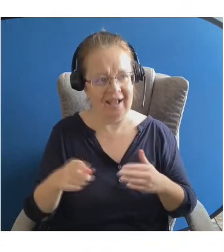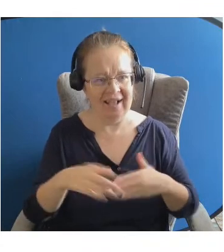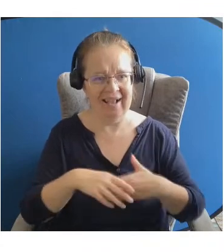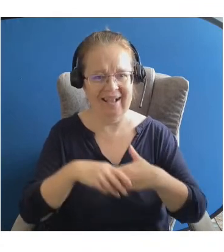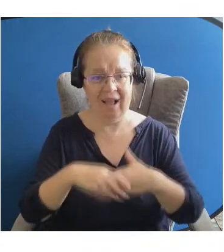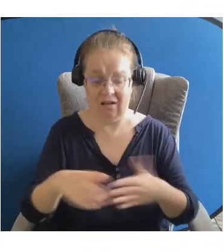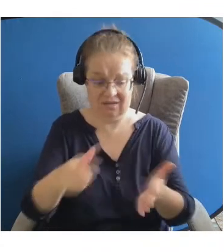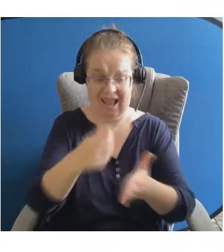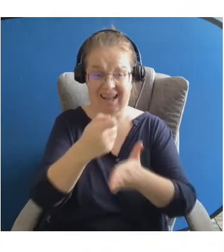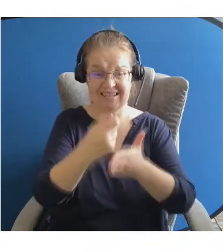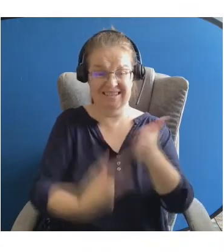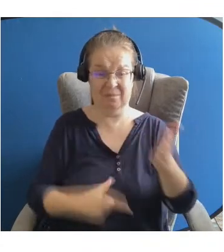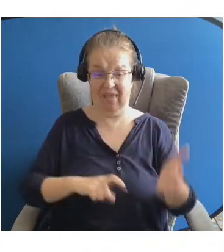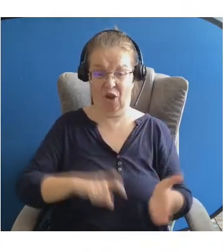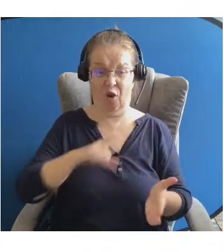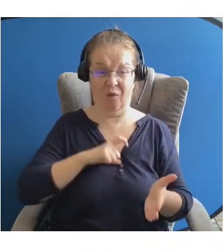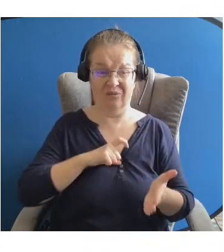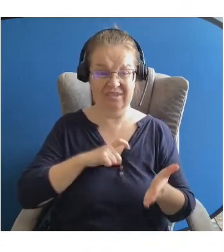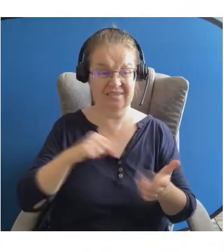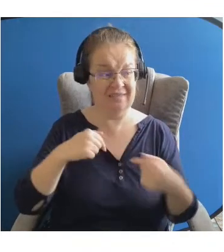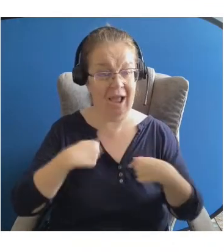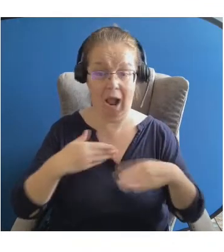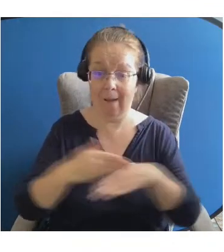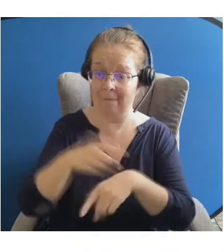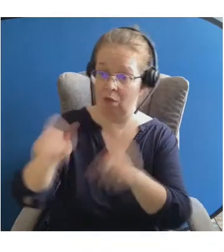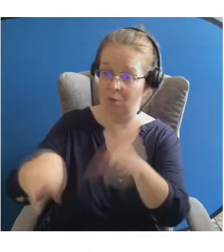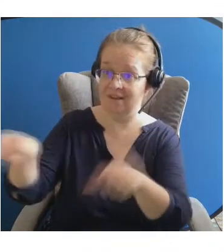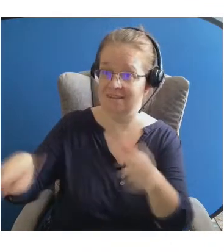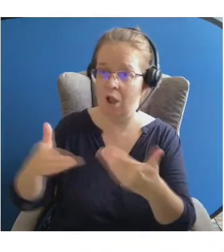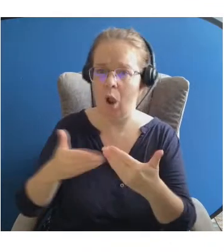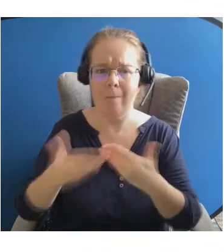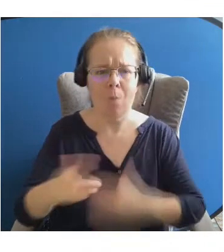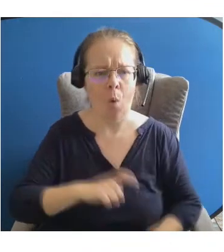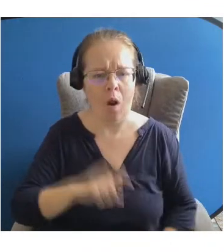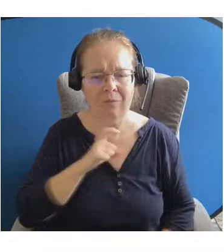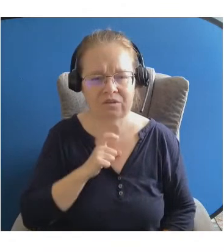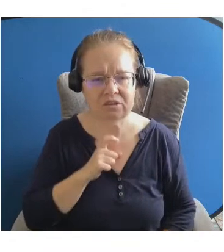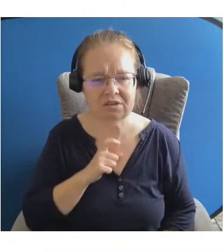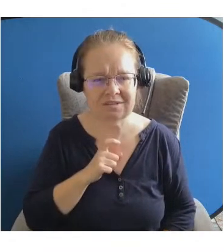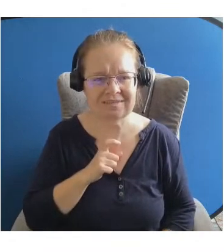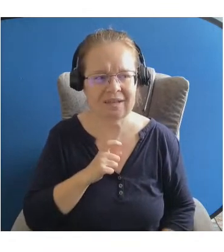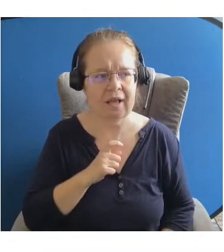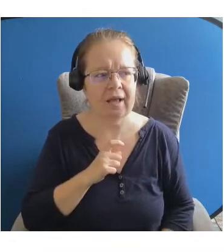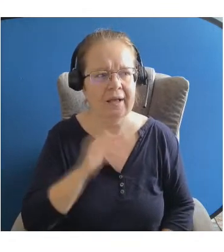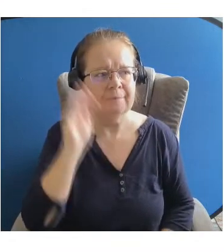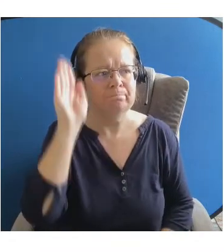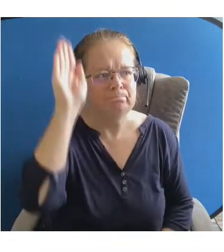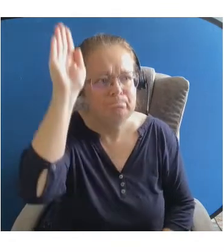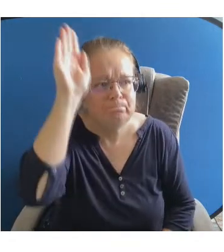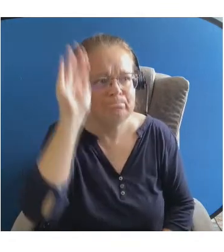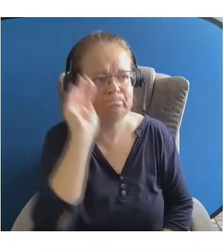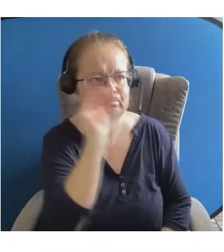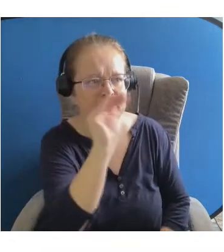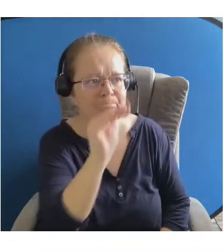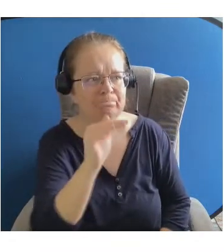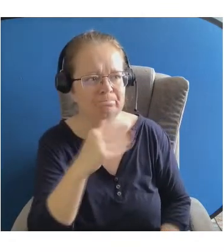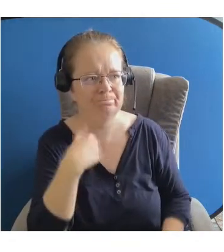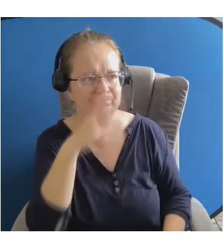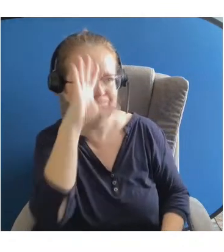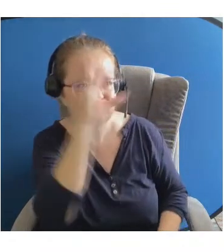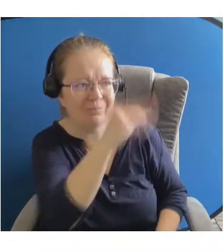Disability Confident. Our employees now are so much more confident to speak up and share their